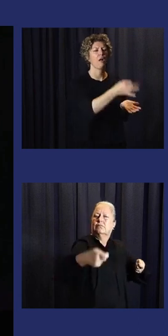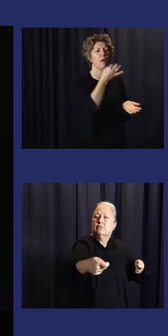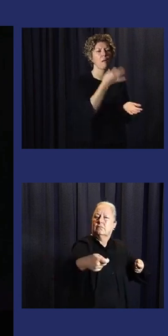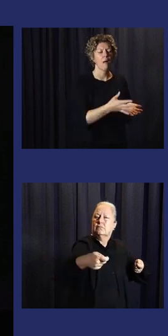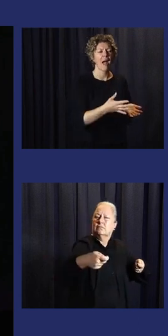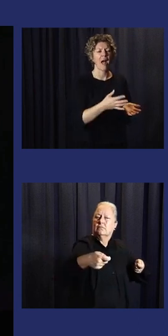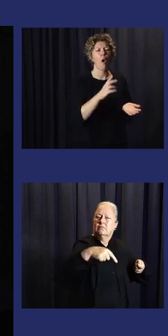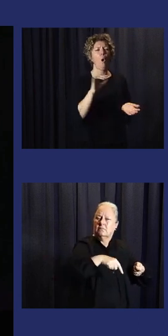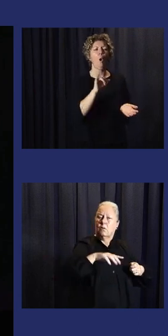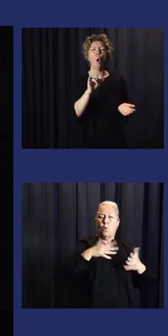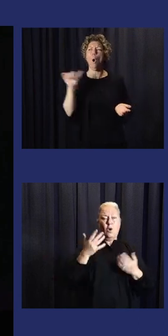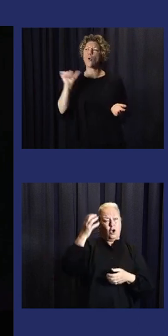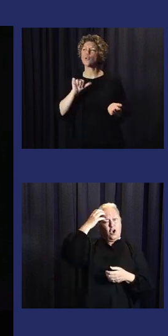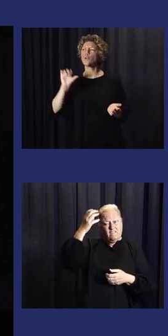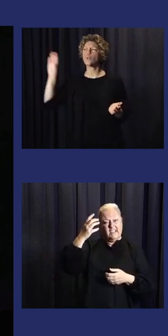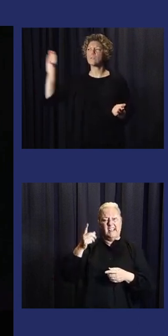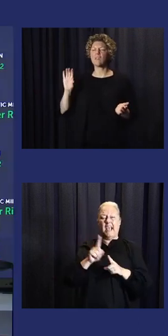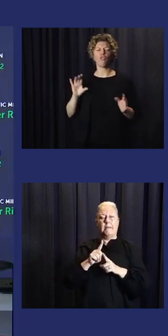to this type of funding model?